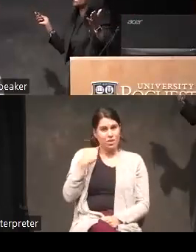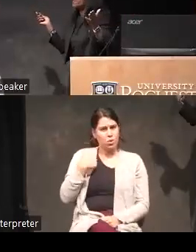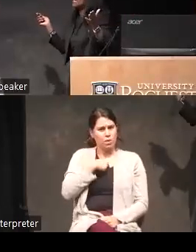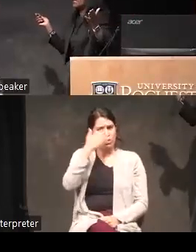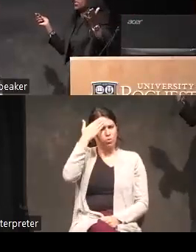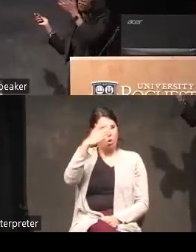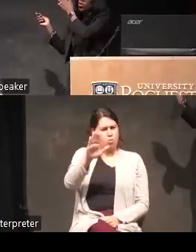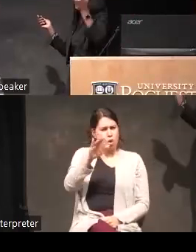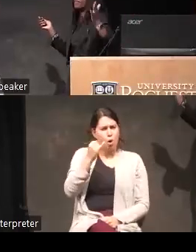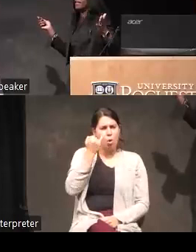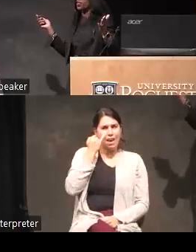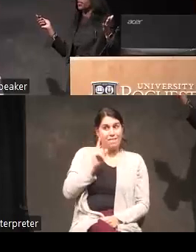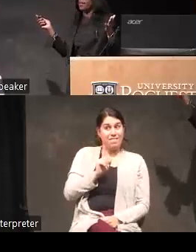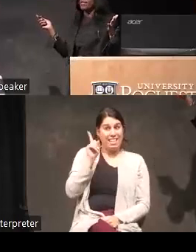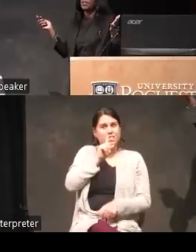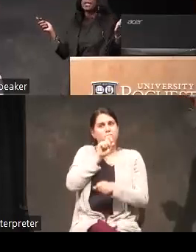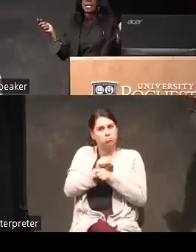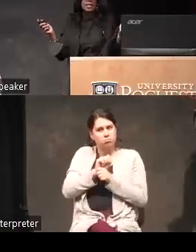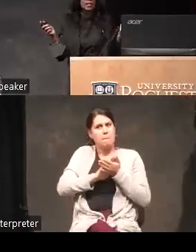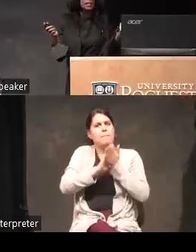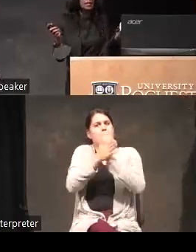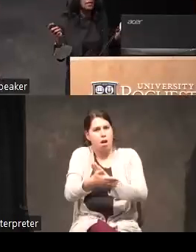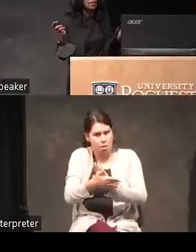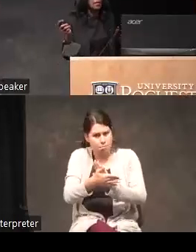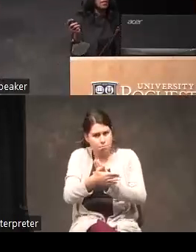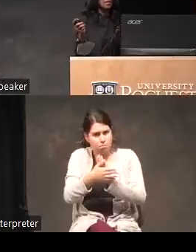have become the version of the constitutional amendment is because